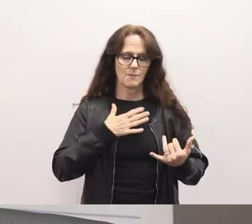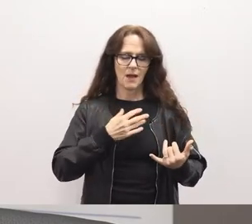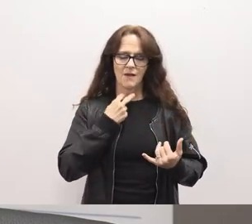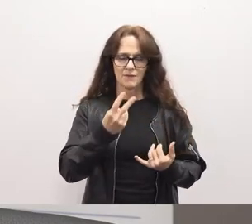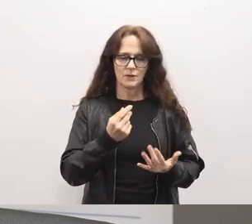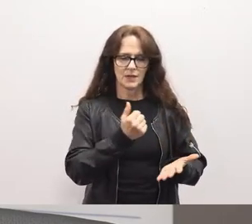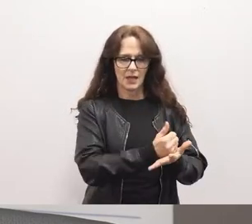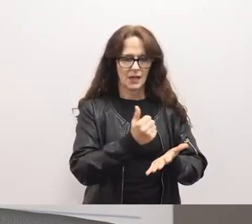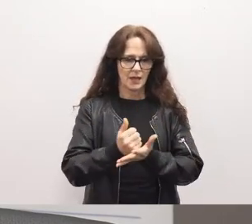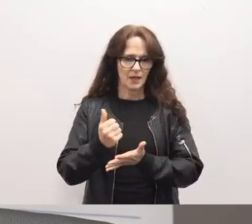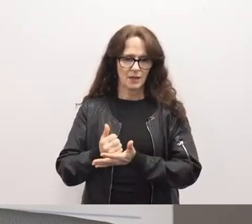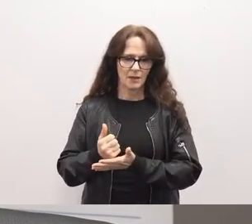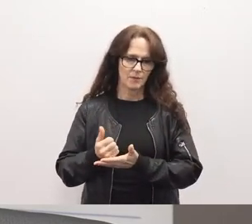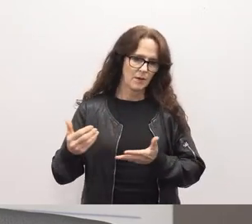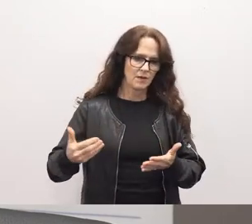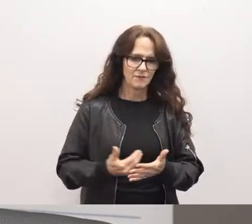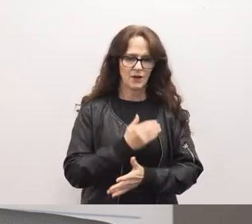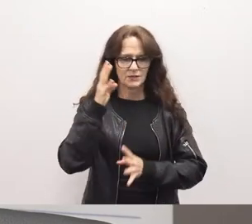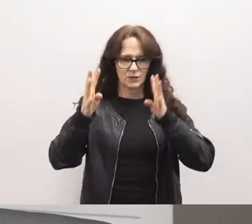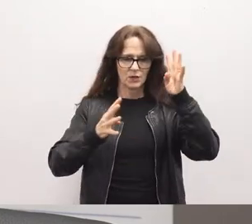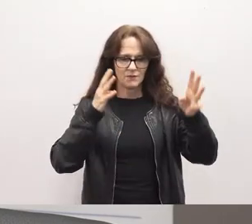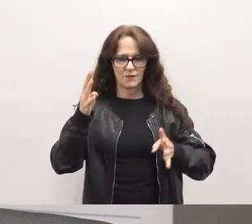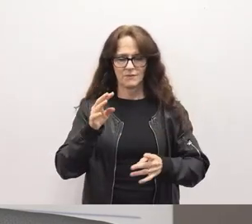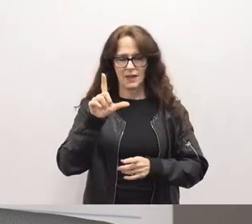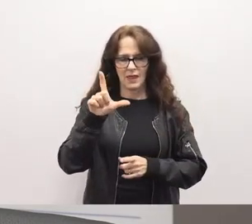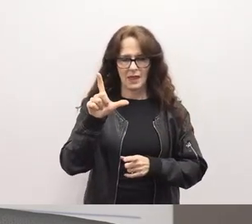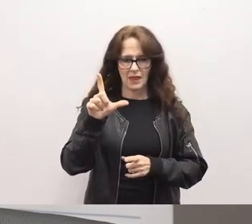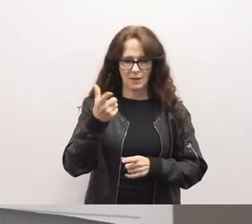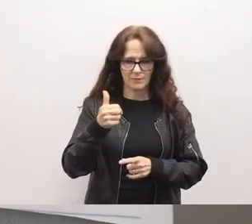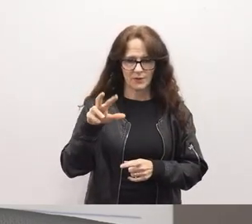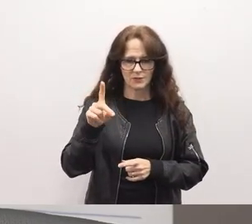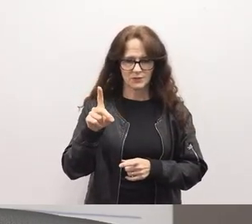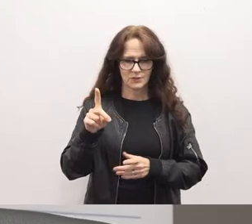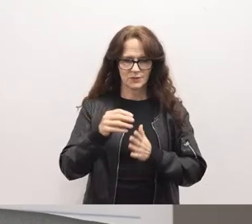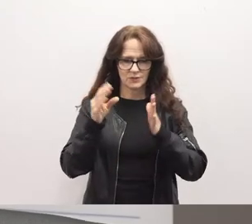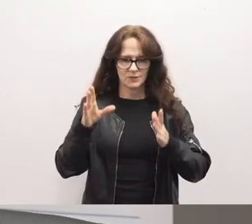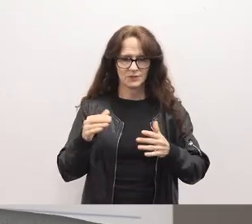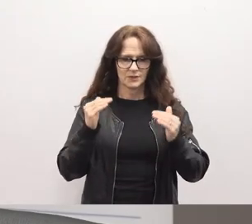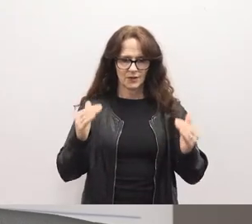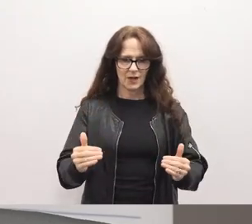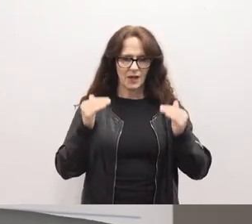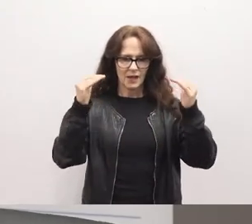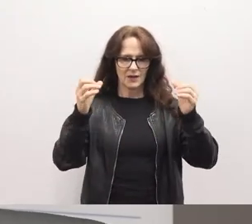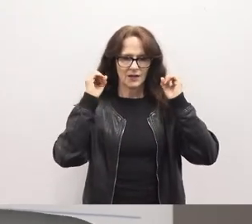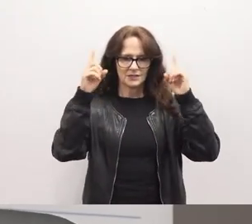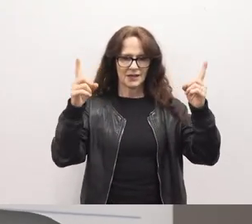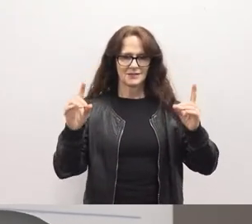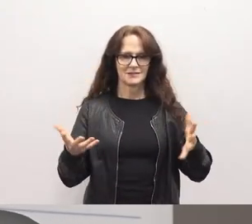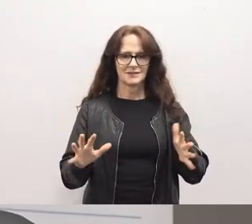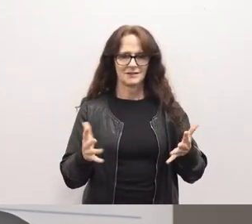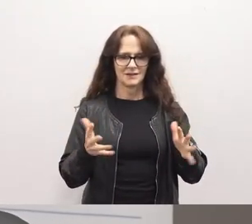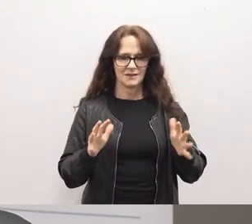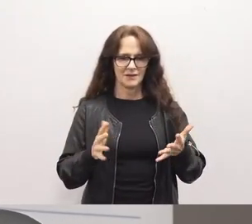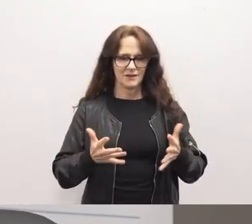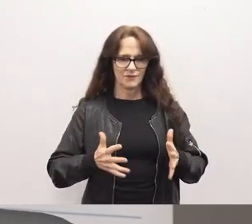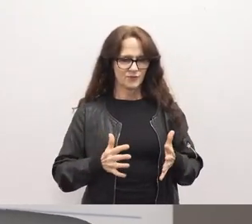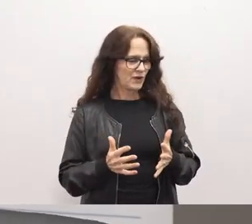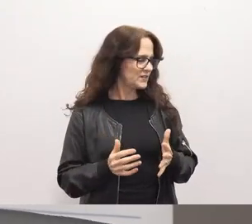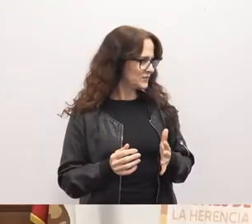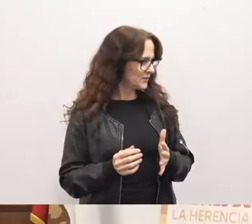all first-generation LBUSD students to a higher education. Thank you.